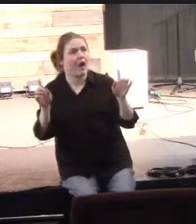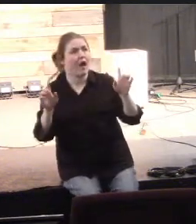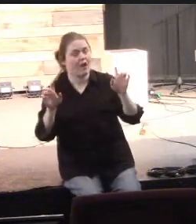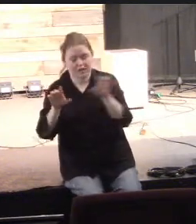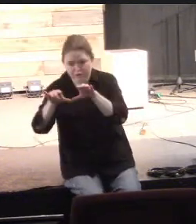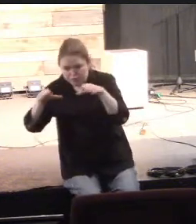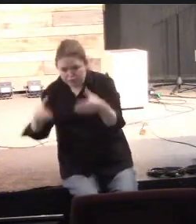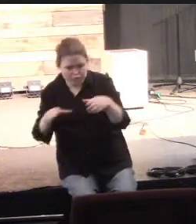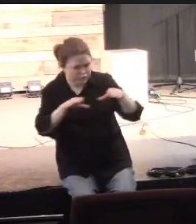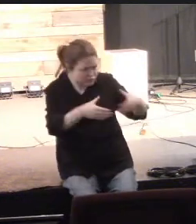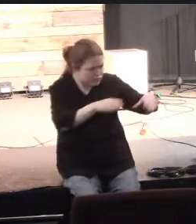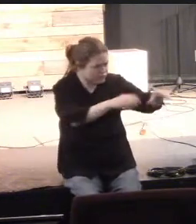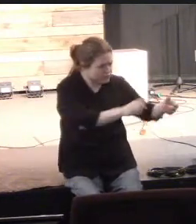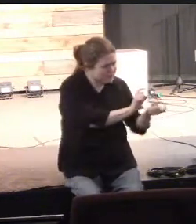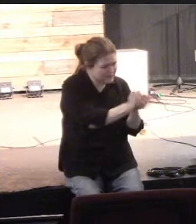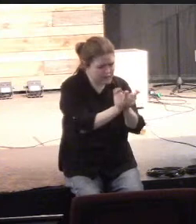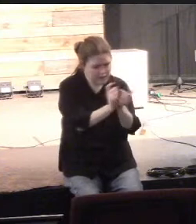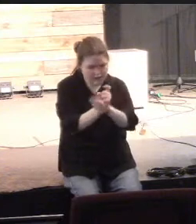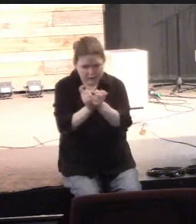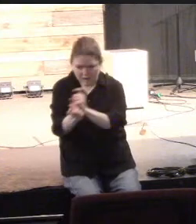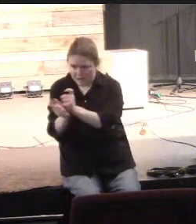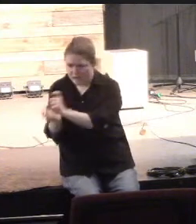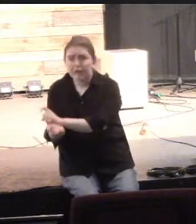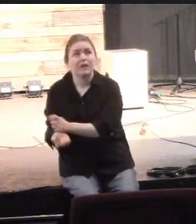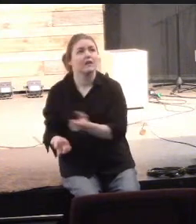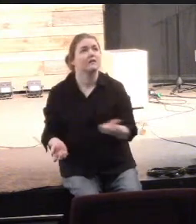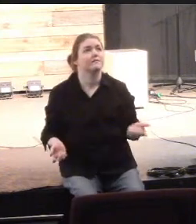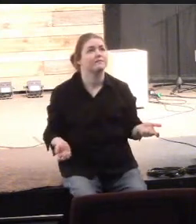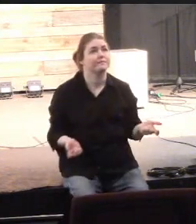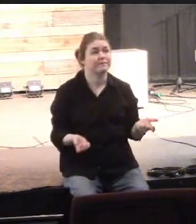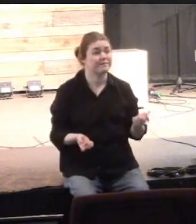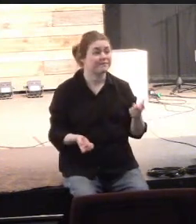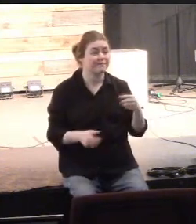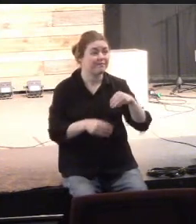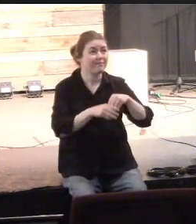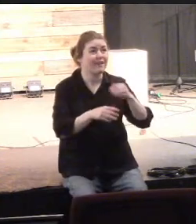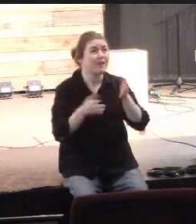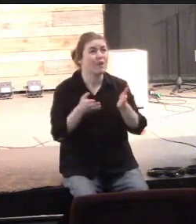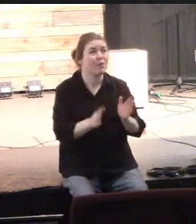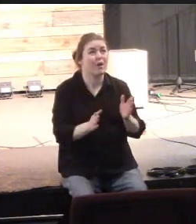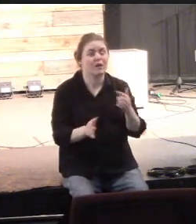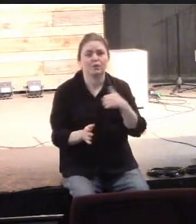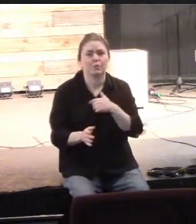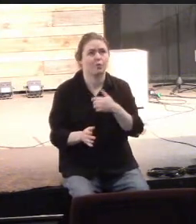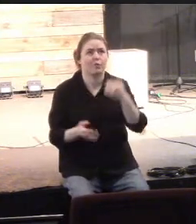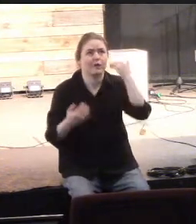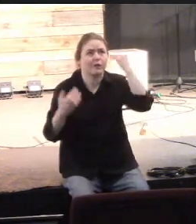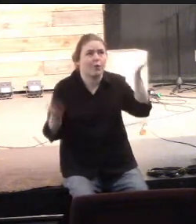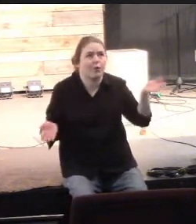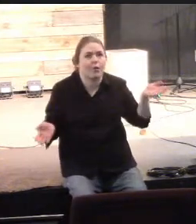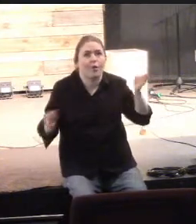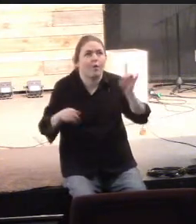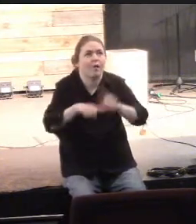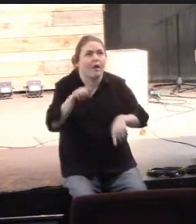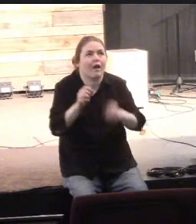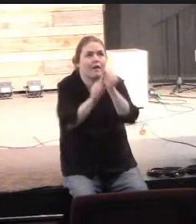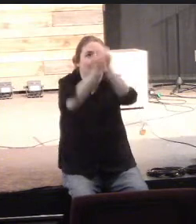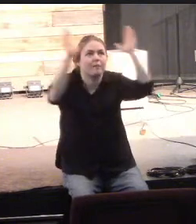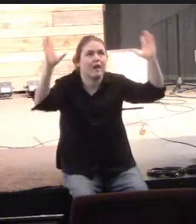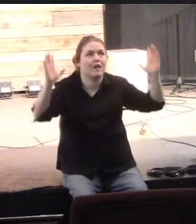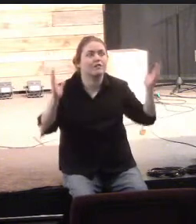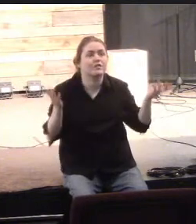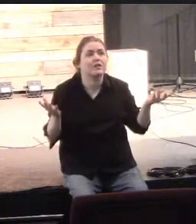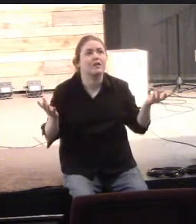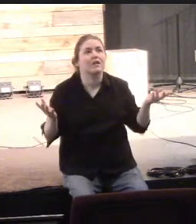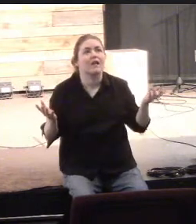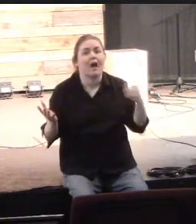people, Father. You change, Father, things in ways, Father, that we don't even quite imagine, God. I look around the room and I see